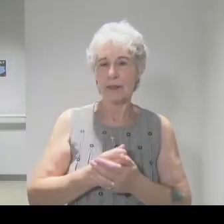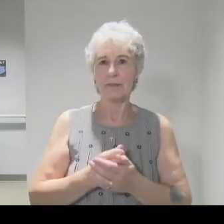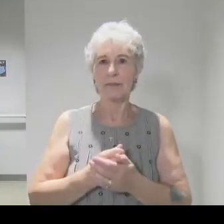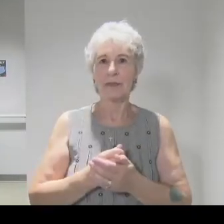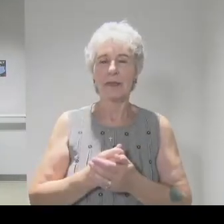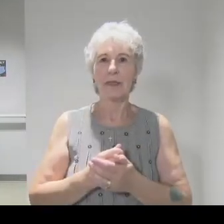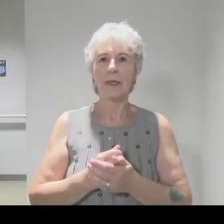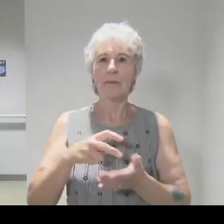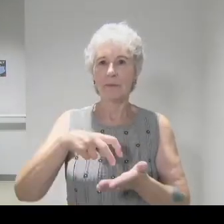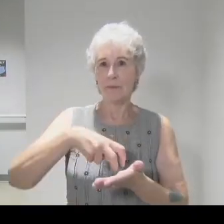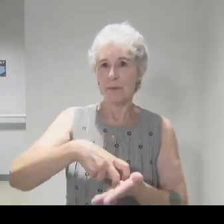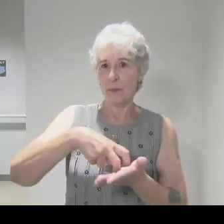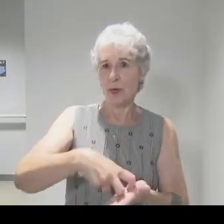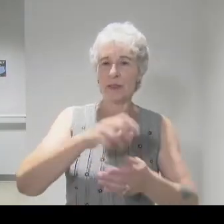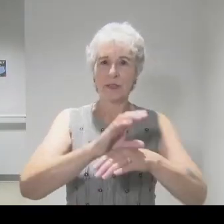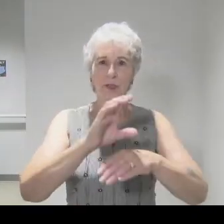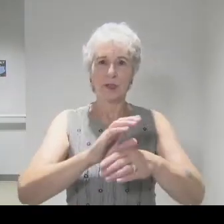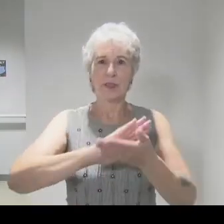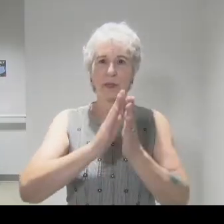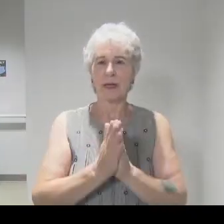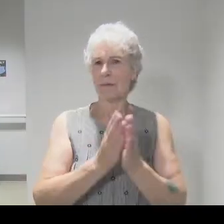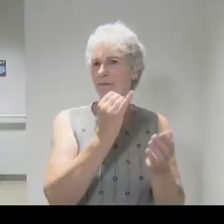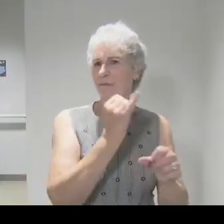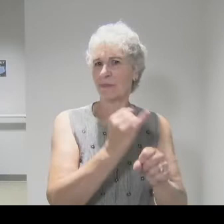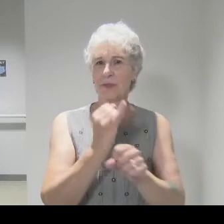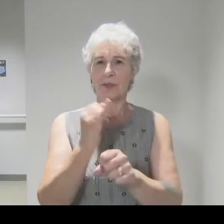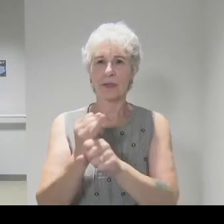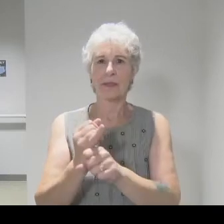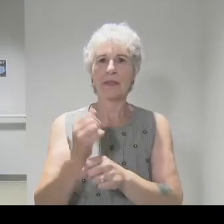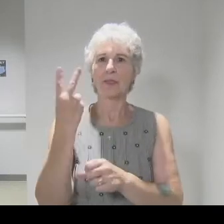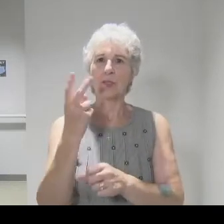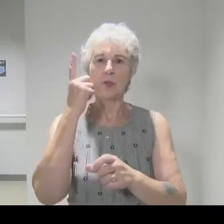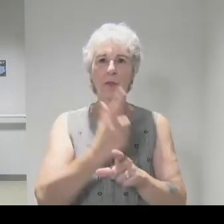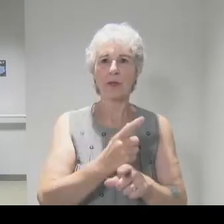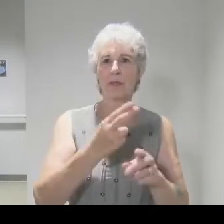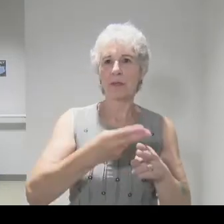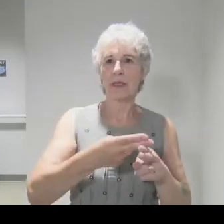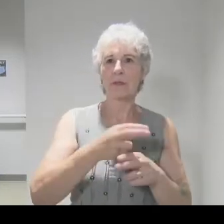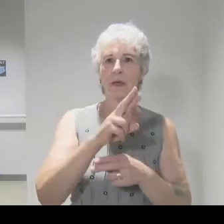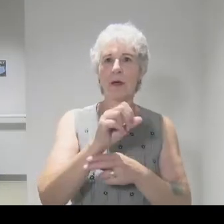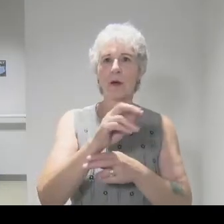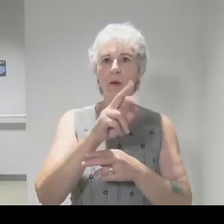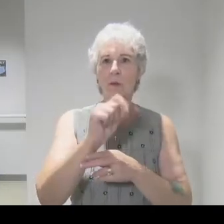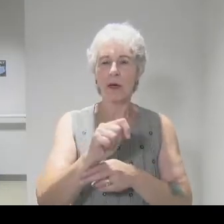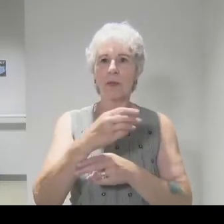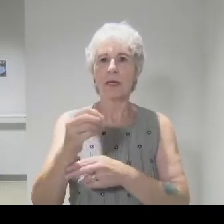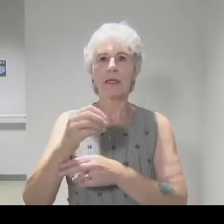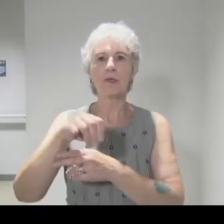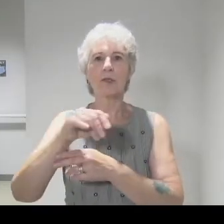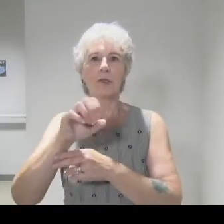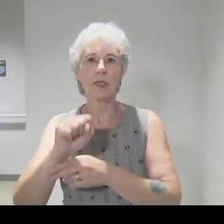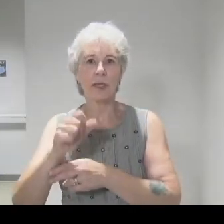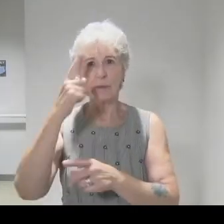become institutionalized, and at one point there were these two men, two brothers named Robert and James Haldane, and they